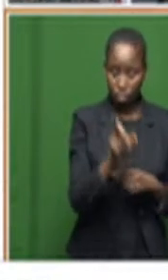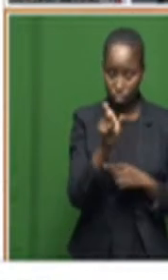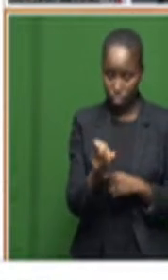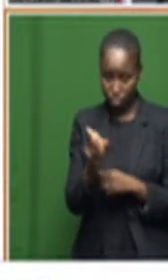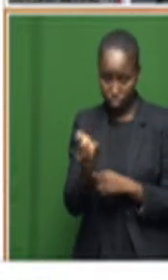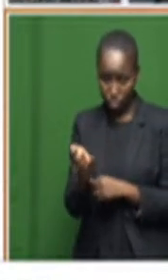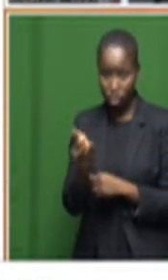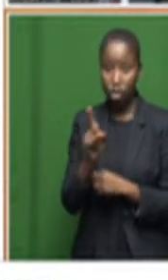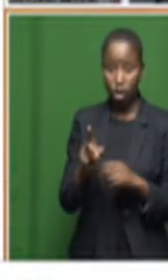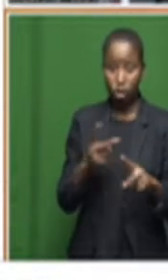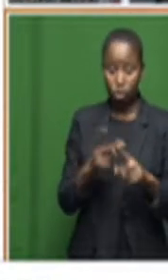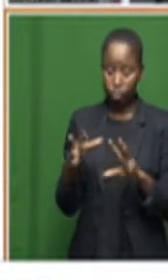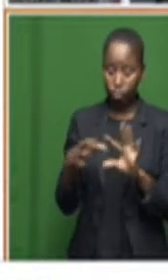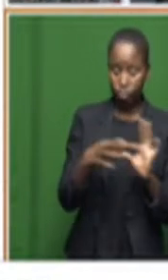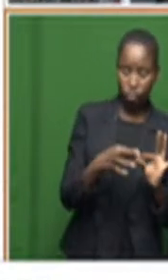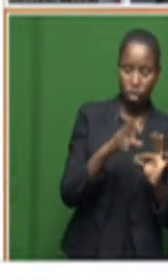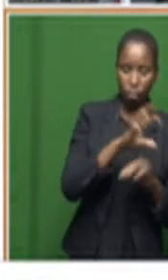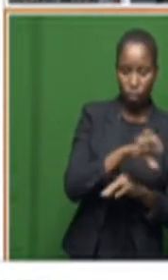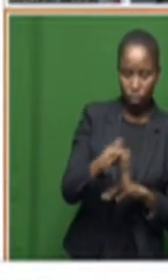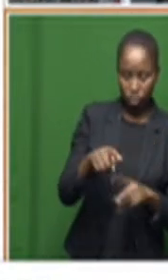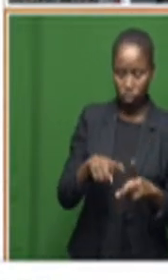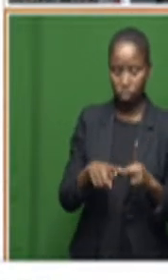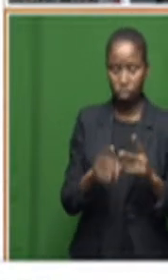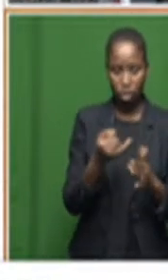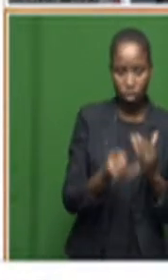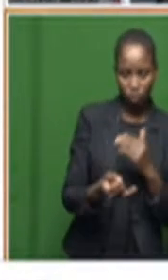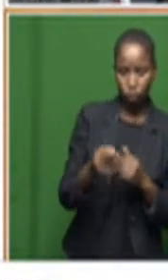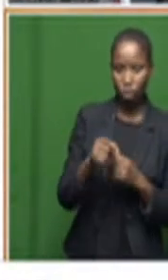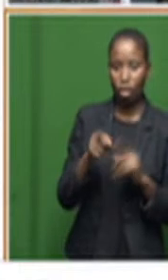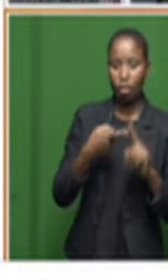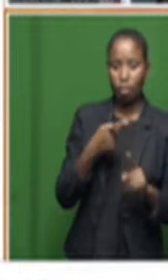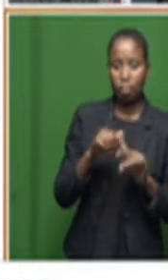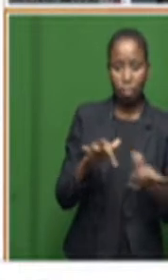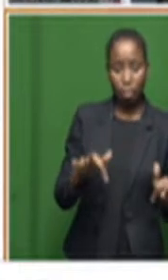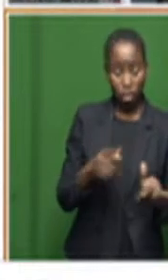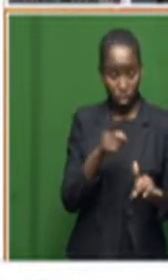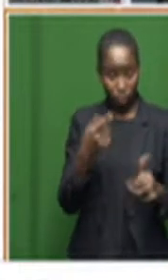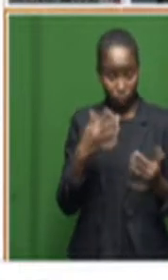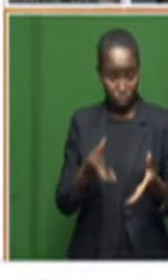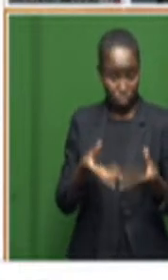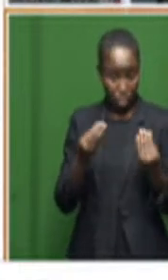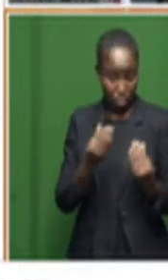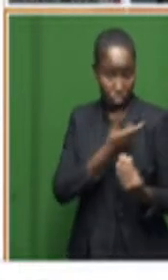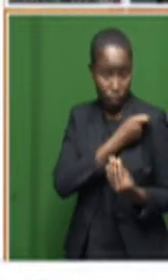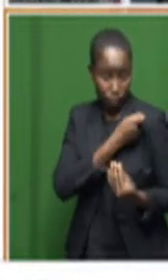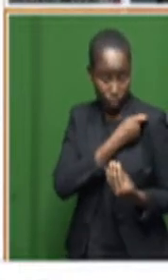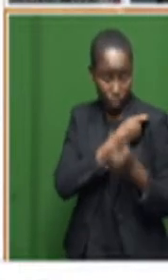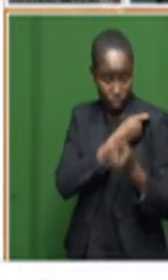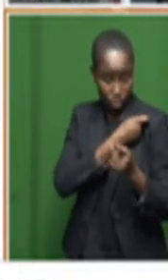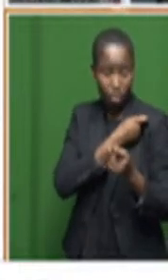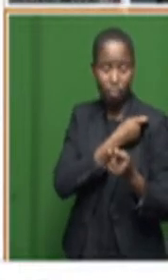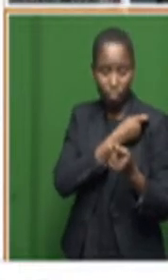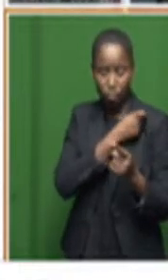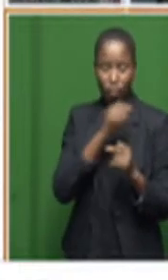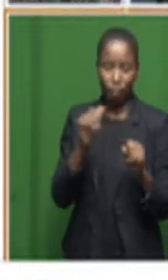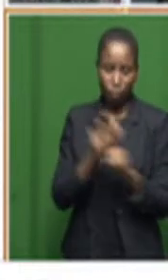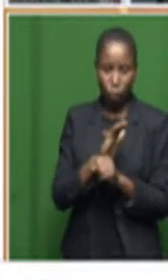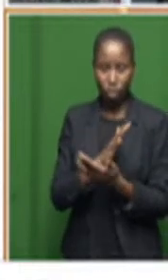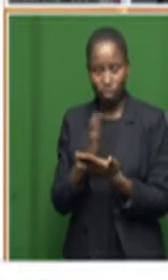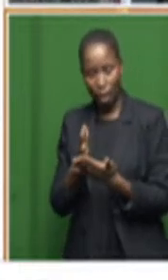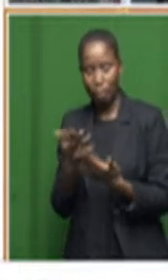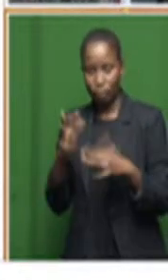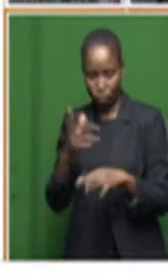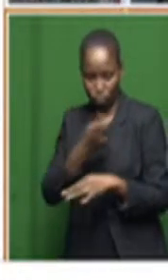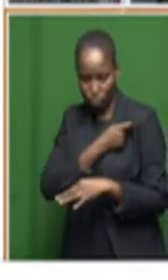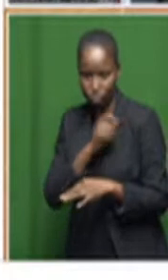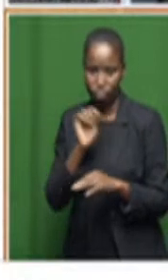across the provinces of the individuals out of the population who are vaccinated and who are fully vaccinated. And